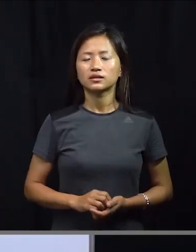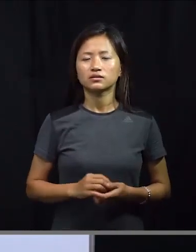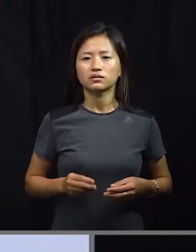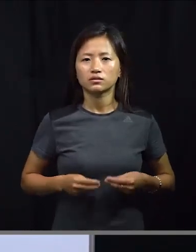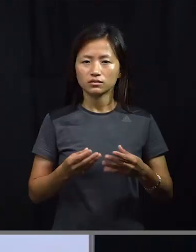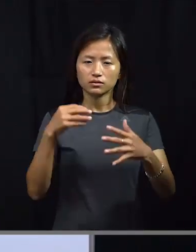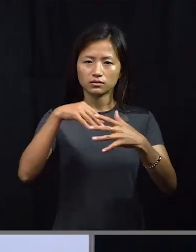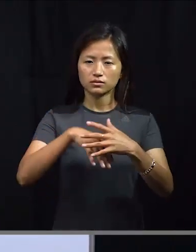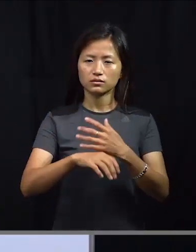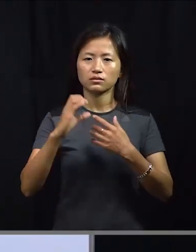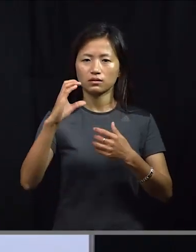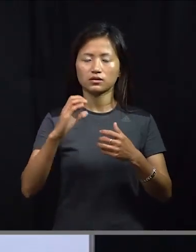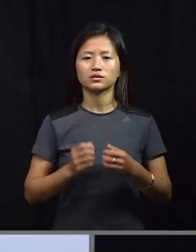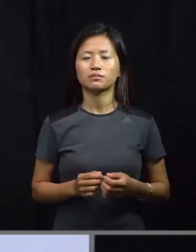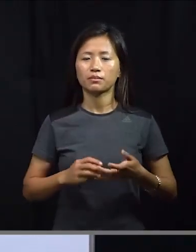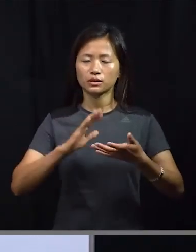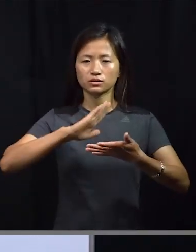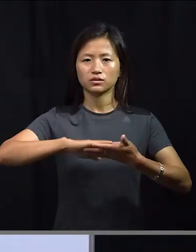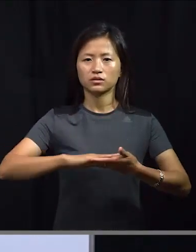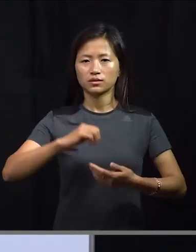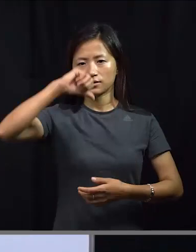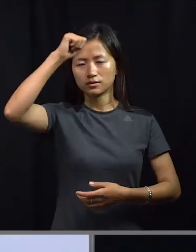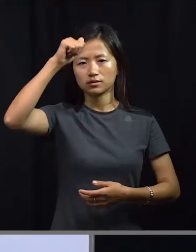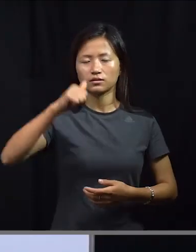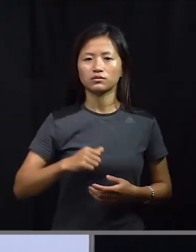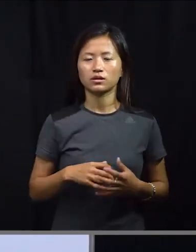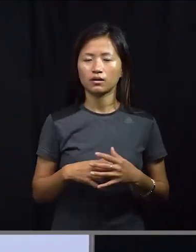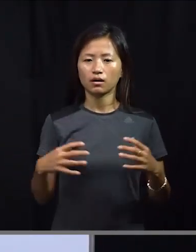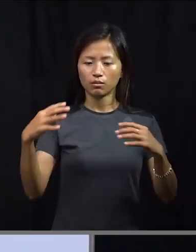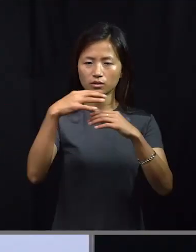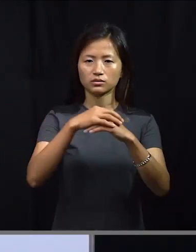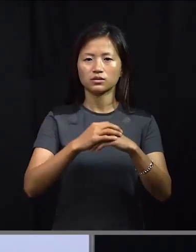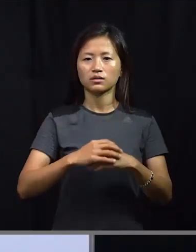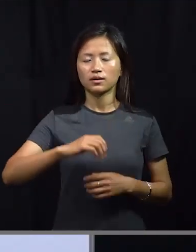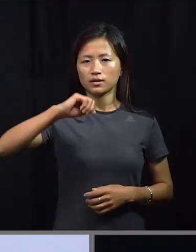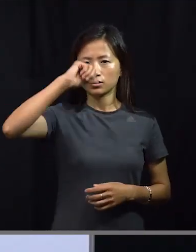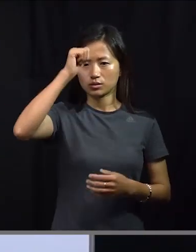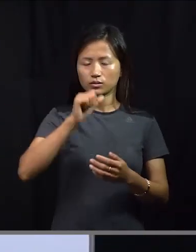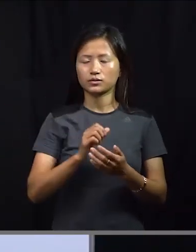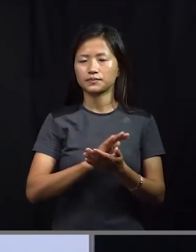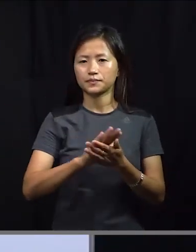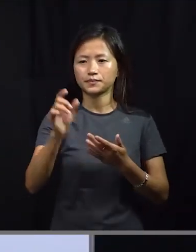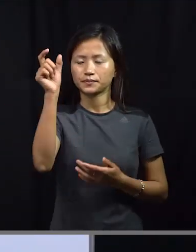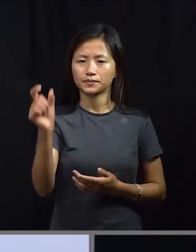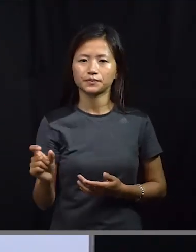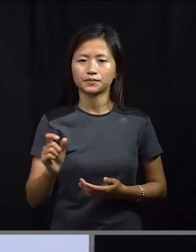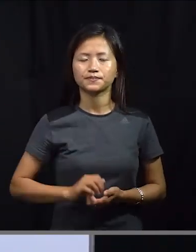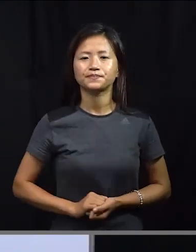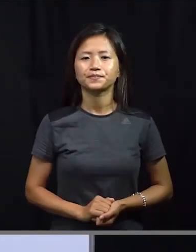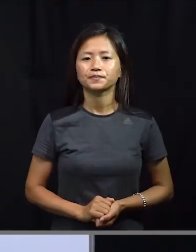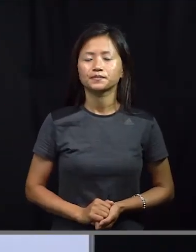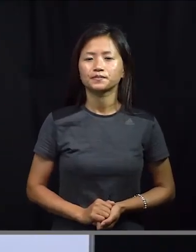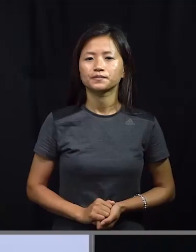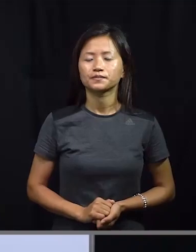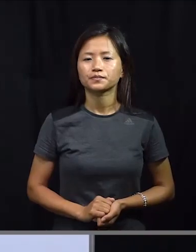the intercaste marriage in India among the Hindus. That is what it means here. Now, again, there are